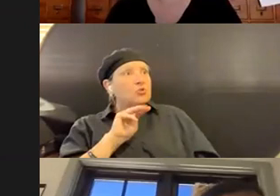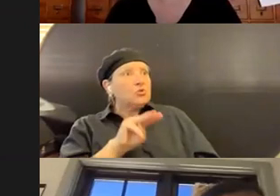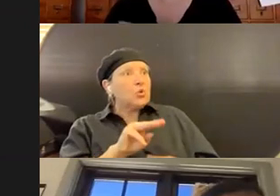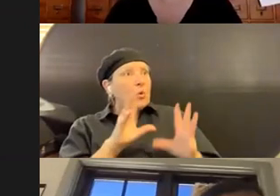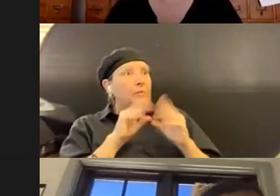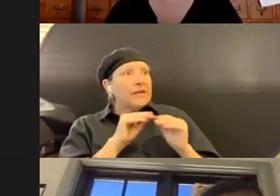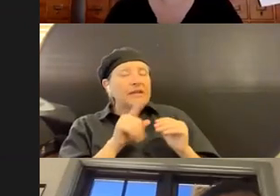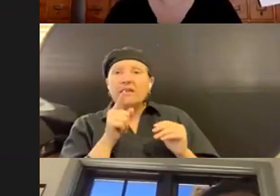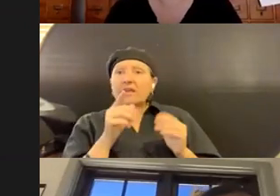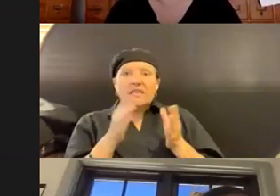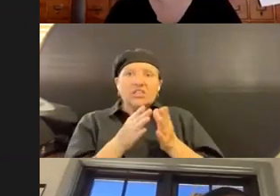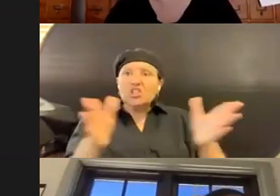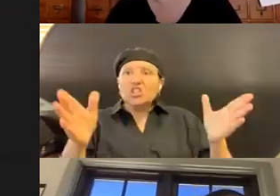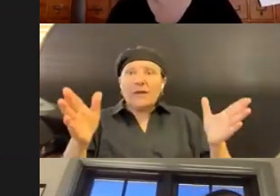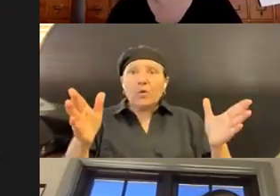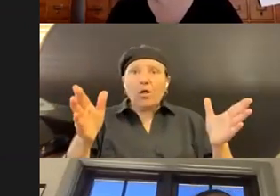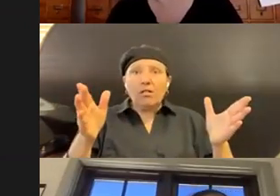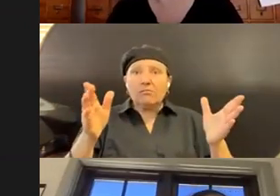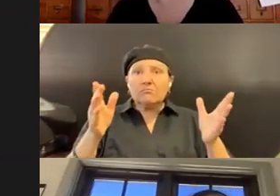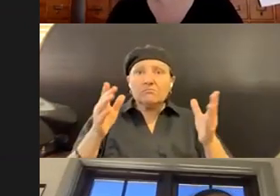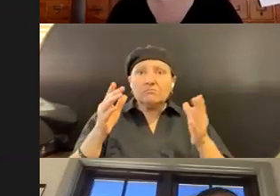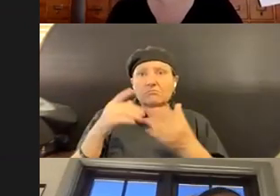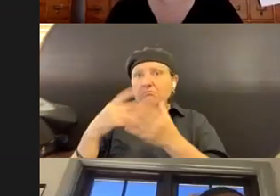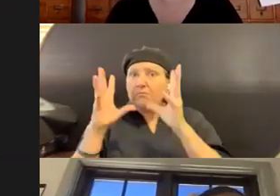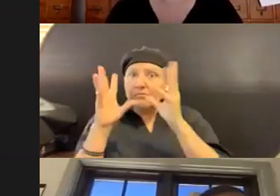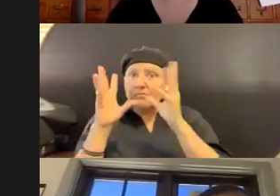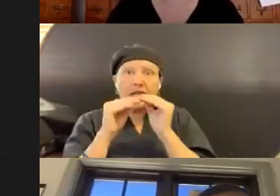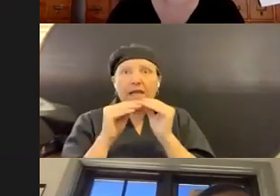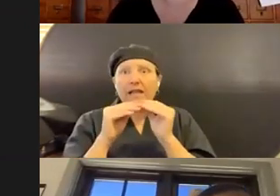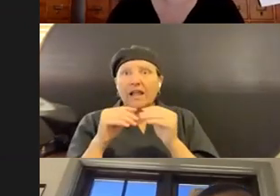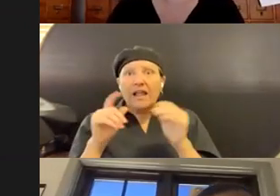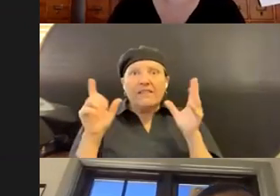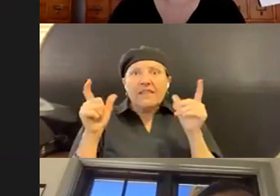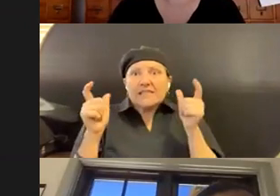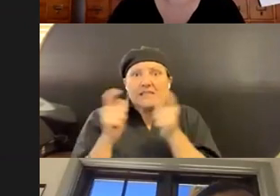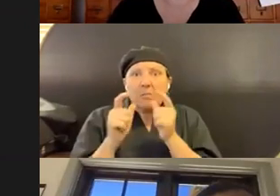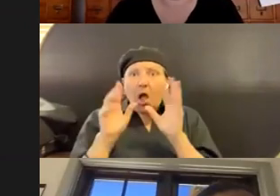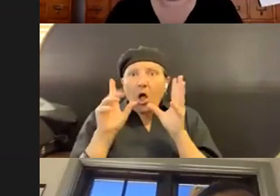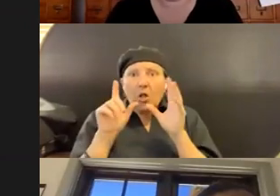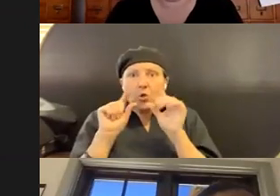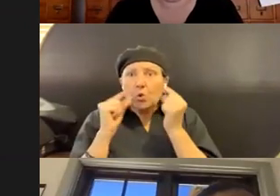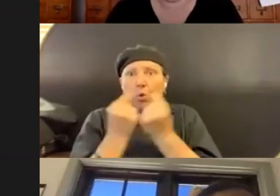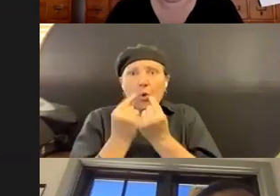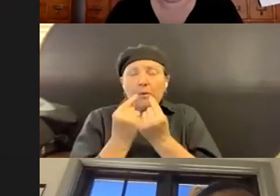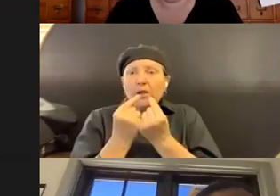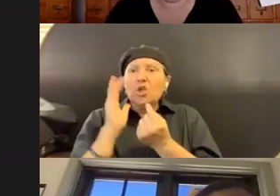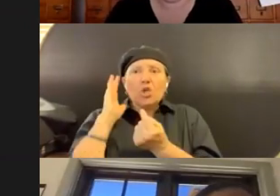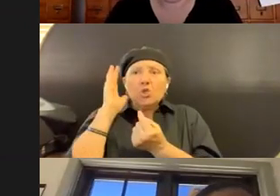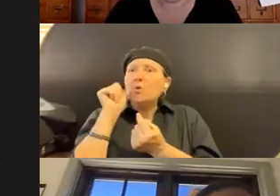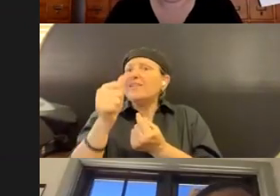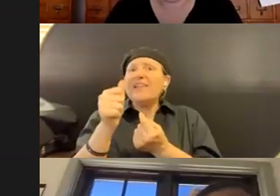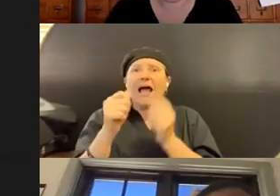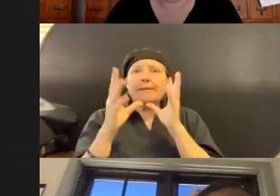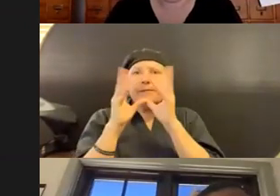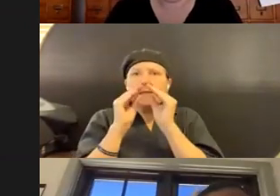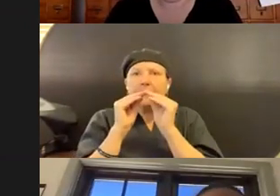general sessions and then these small groups, which now you have to meet with all these different groups, and you probably will meet less with them because there's so many groups. So what we're going to try to do is we're going to try to